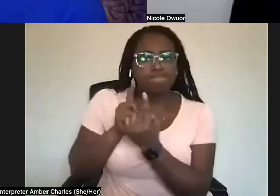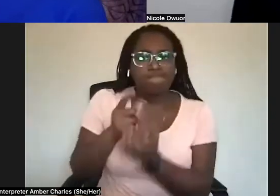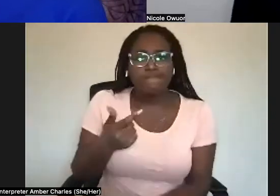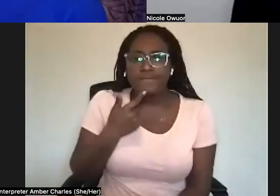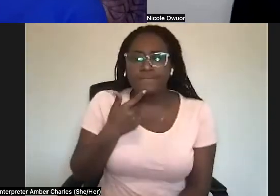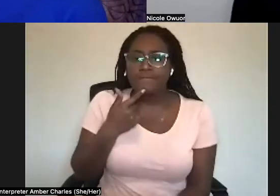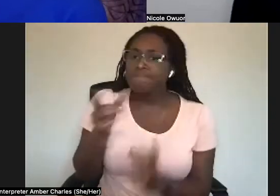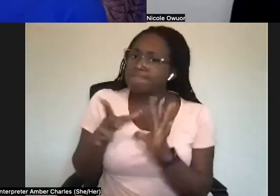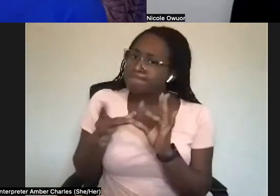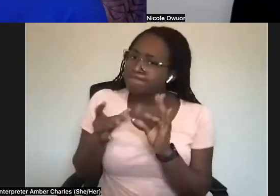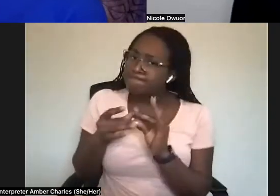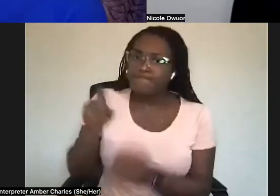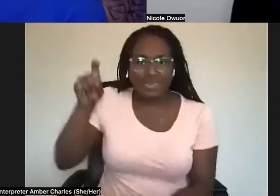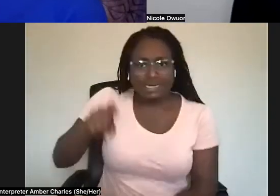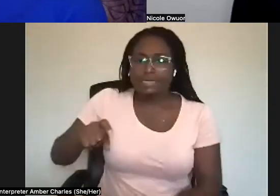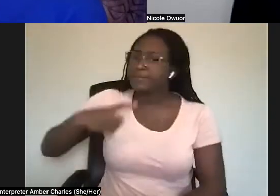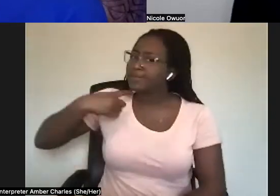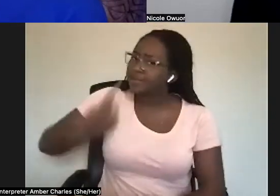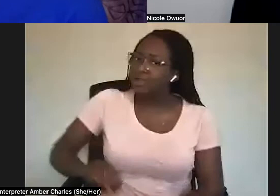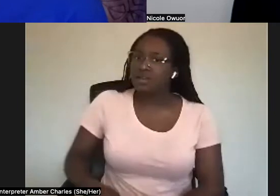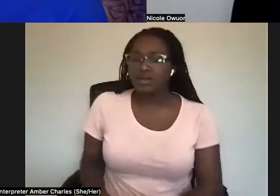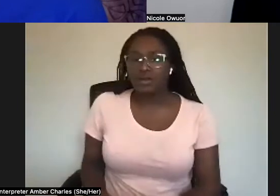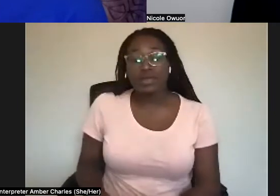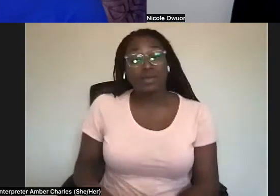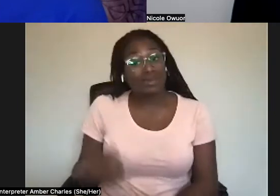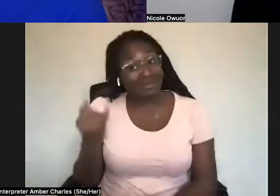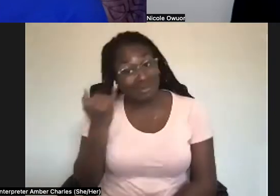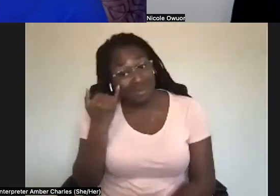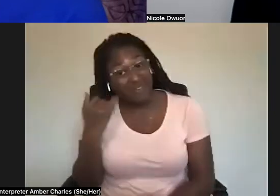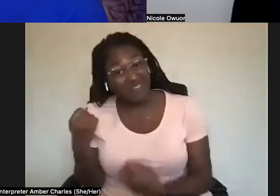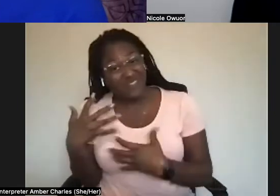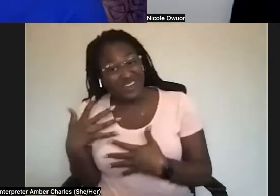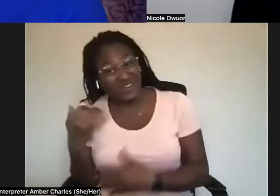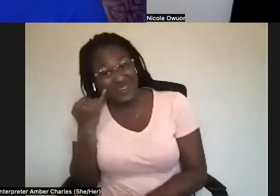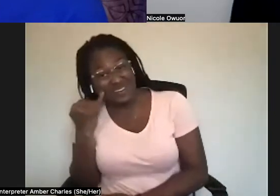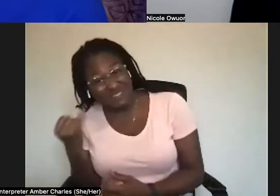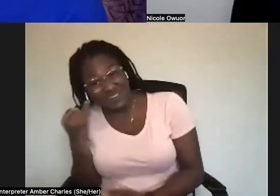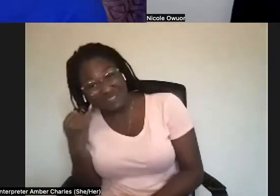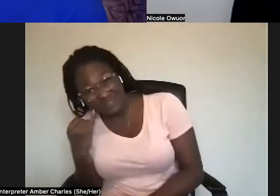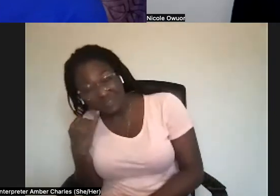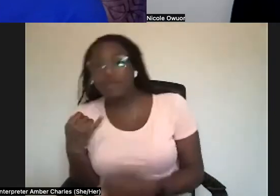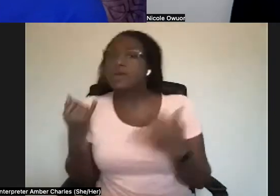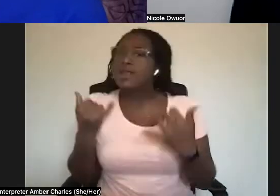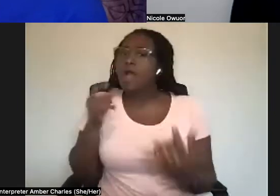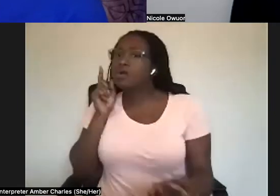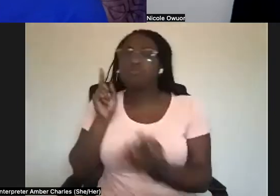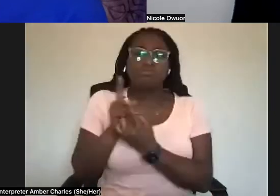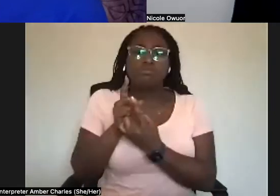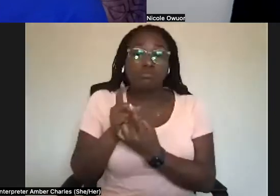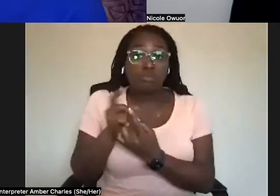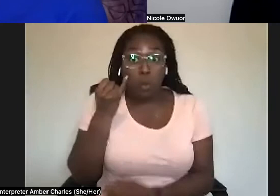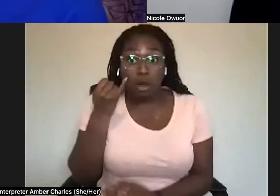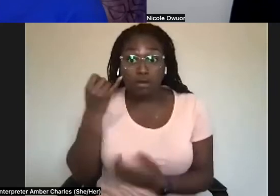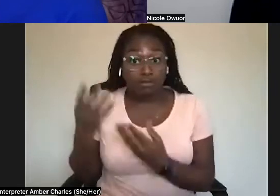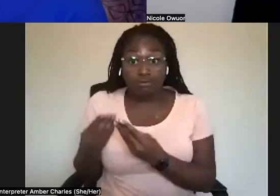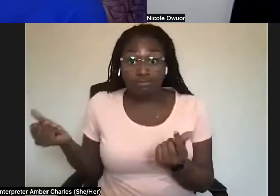the things that need to be said, even though there's all this fear of what ifs, now we've met the what if. What